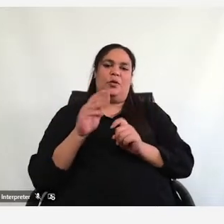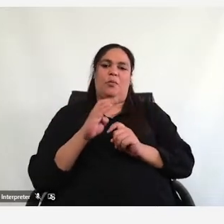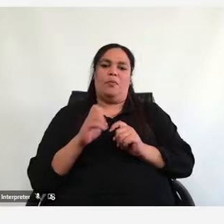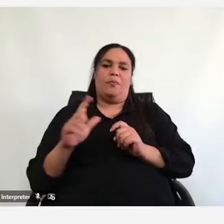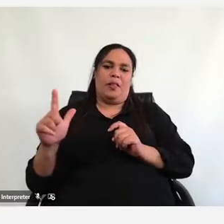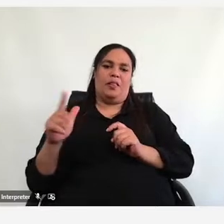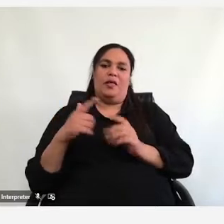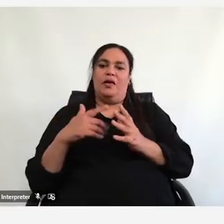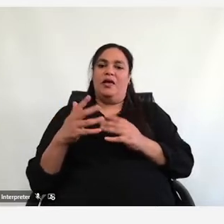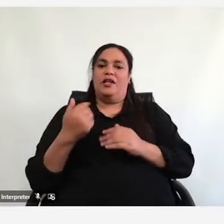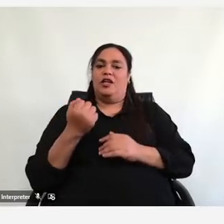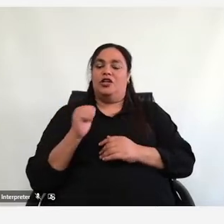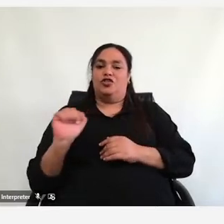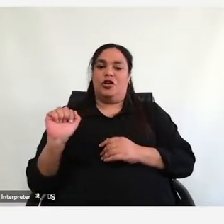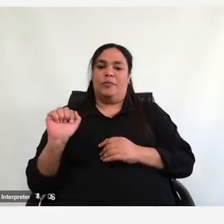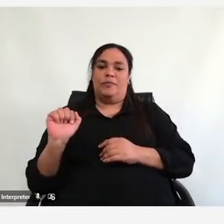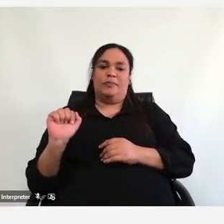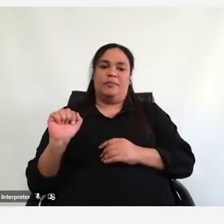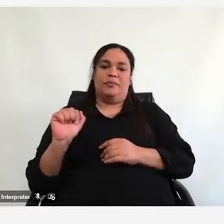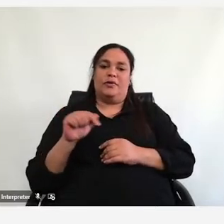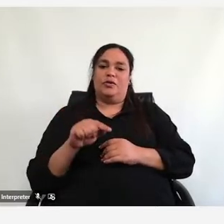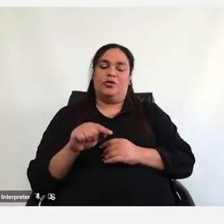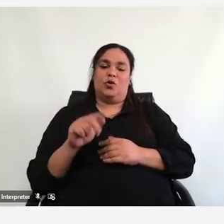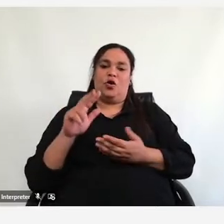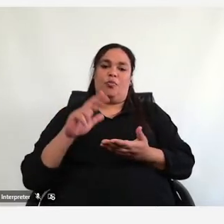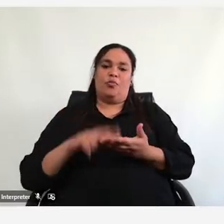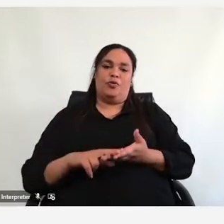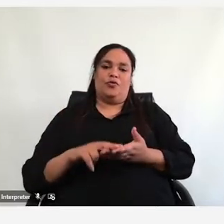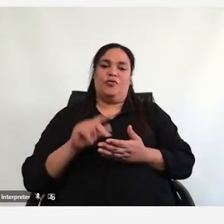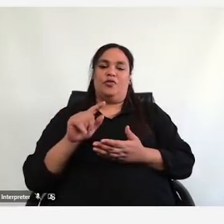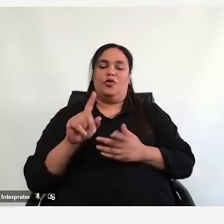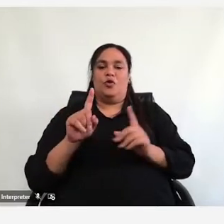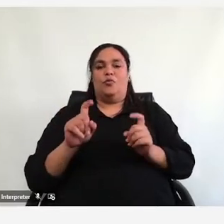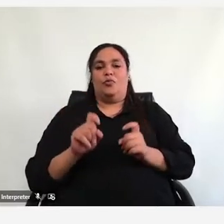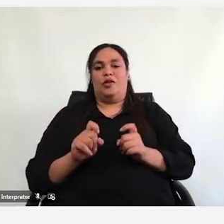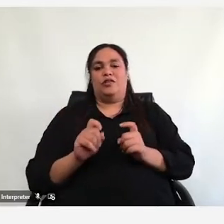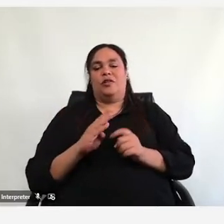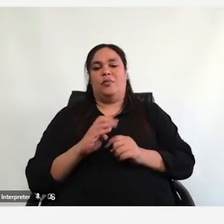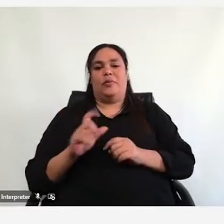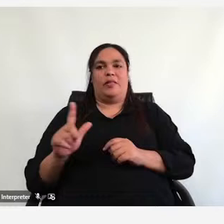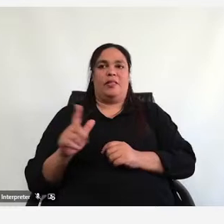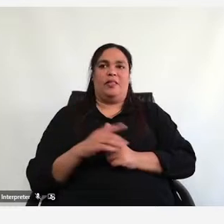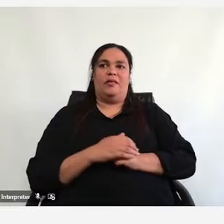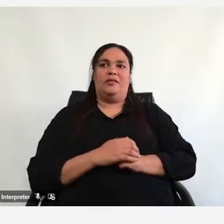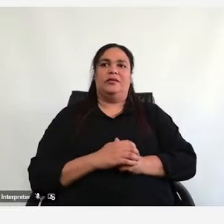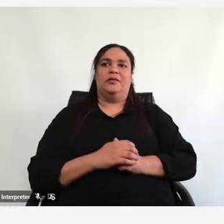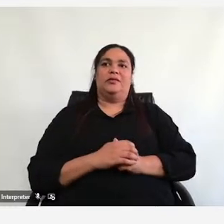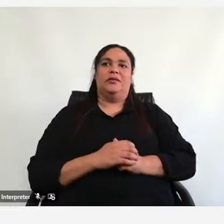Are there any objections to the approval of the principle of the bill?